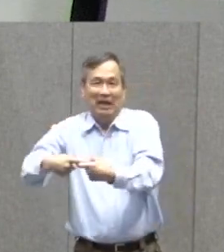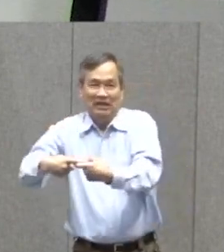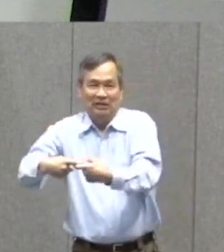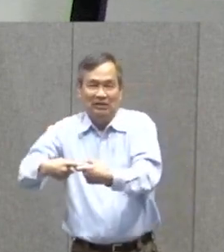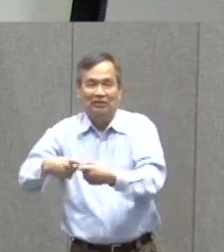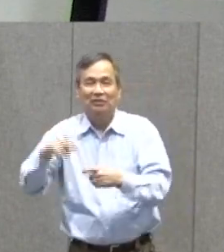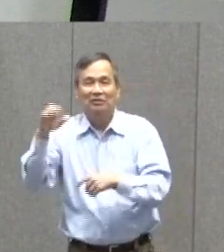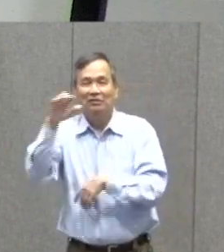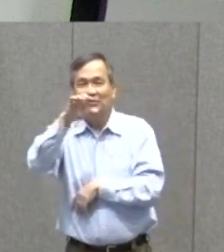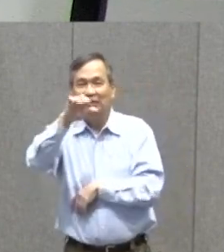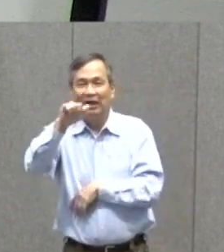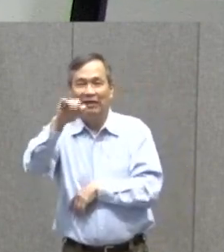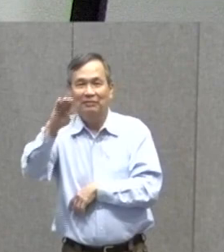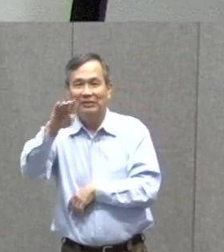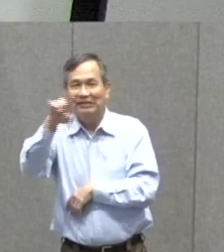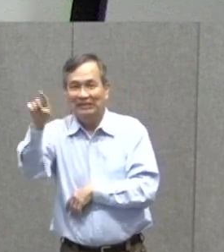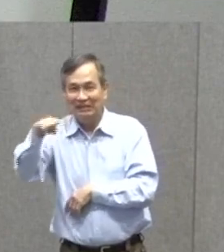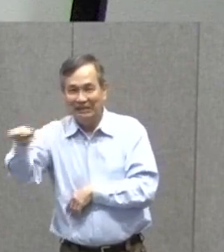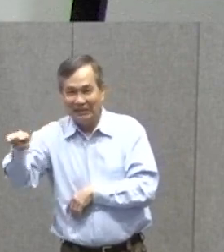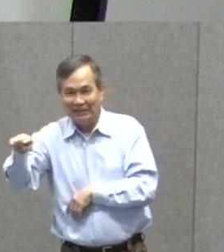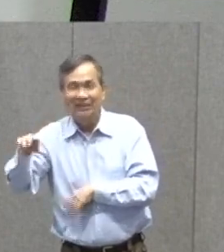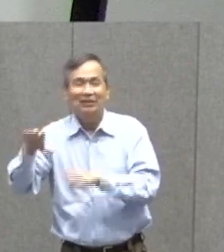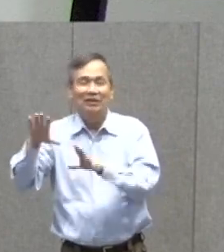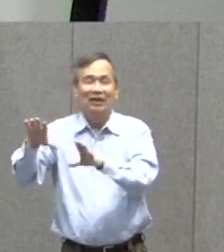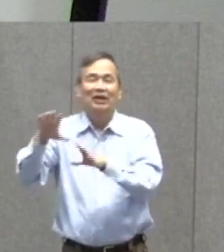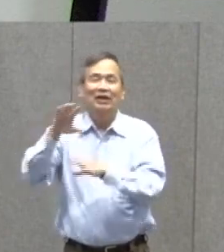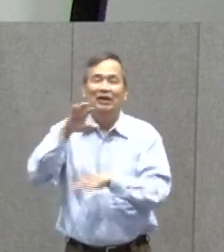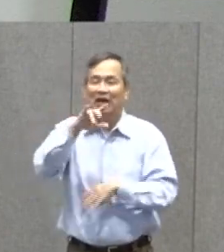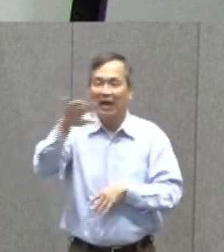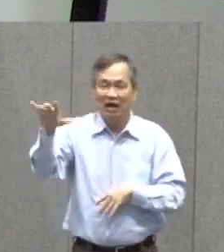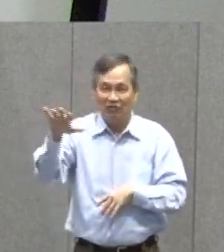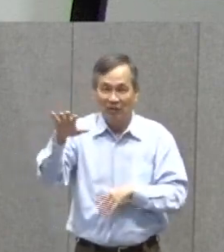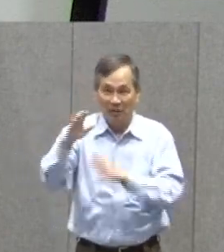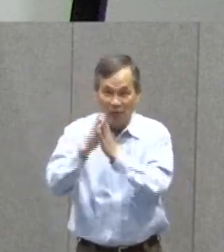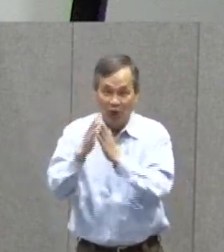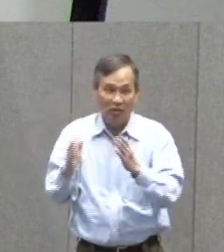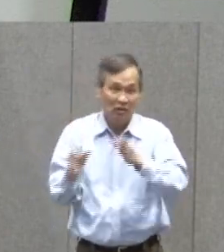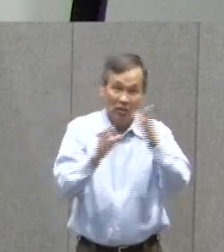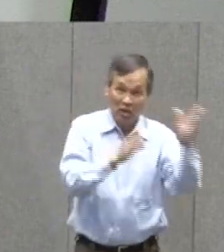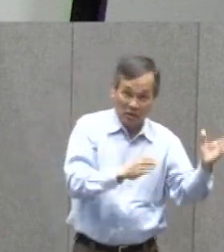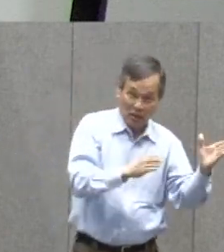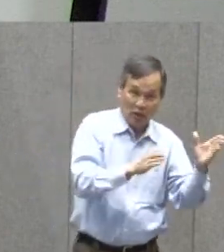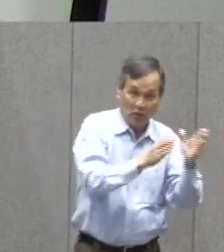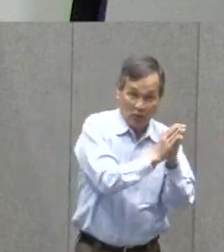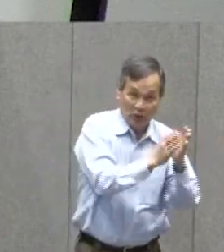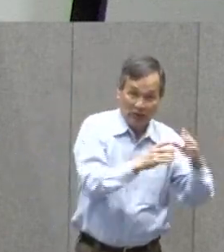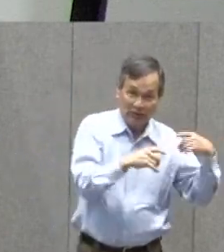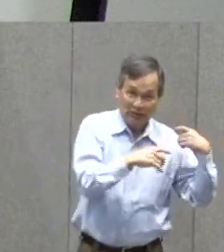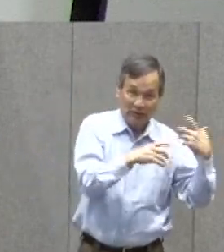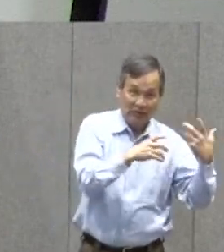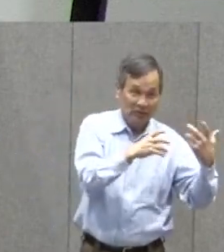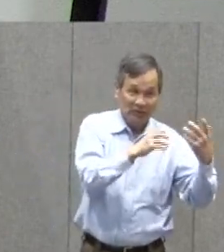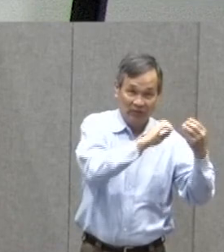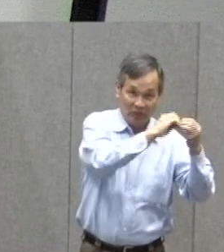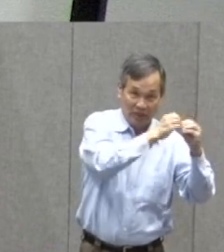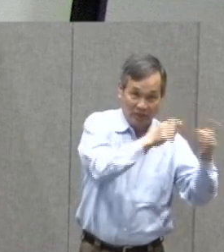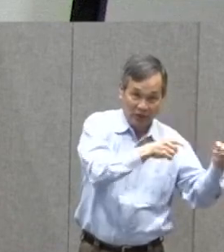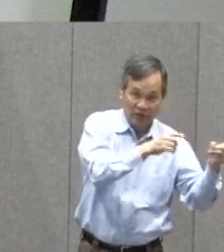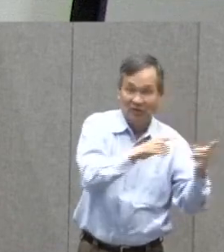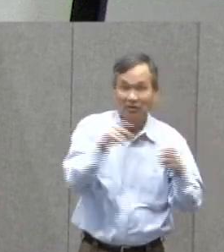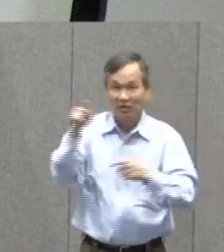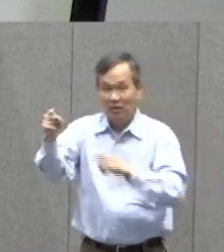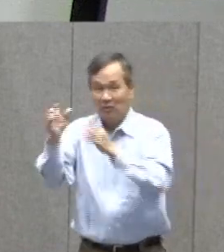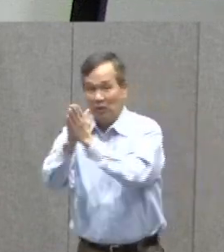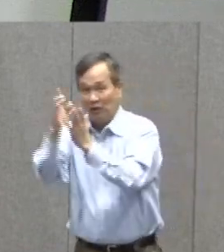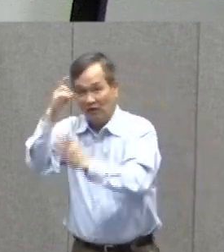numbers, and now this is an alphabet book for you to learn the alphabet. And she